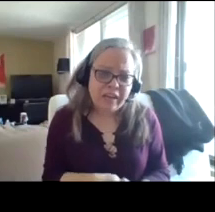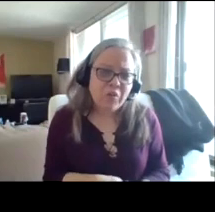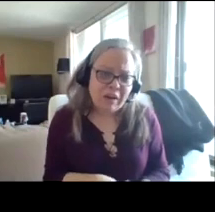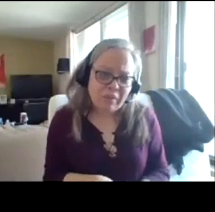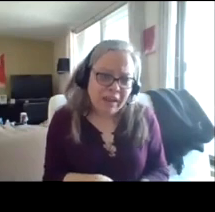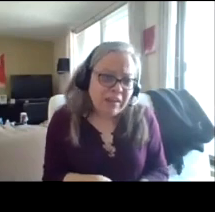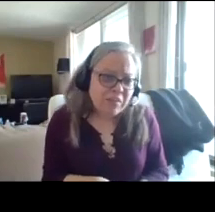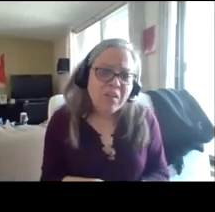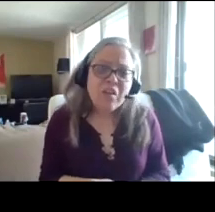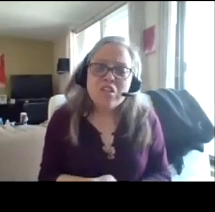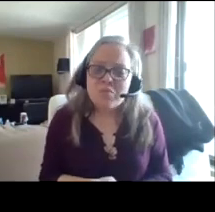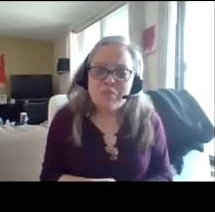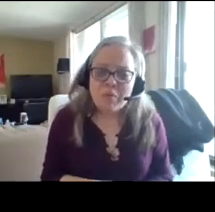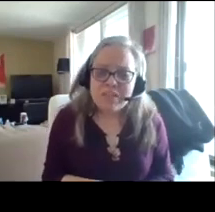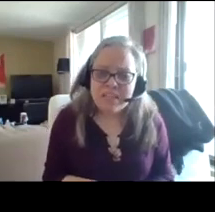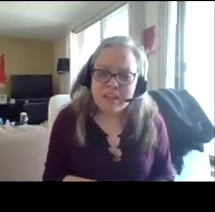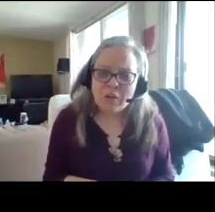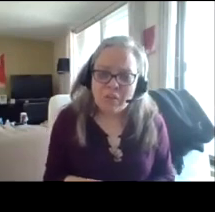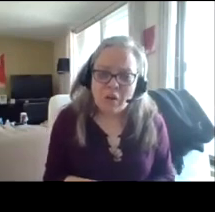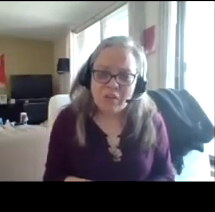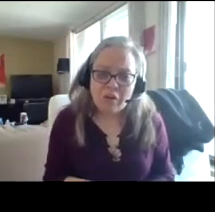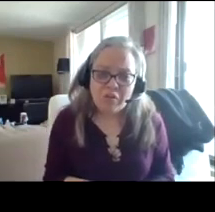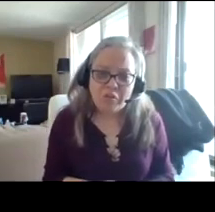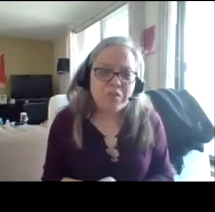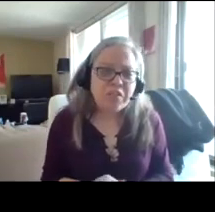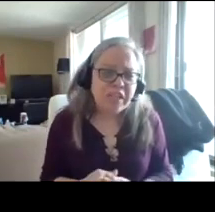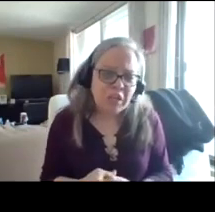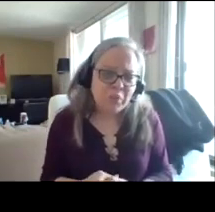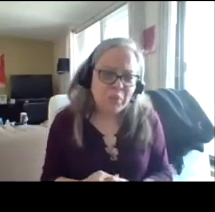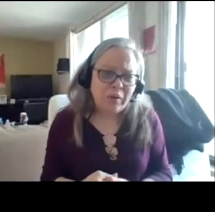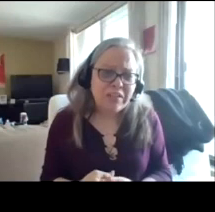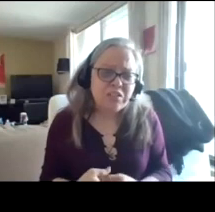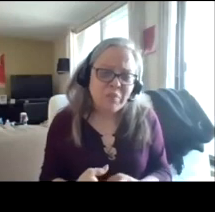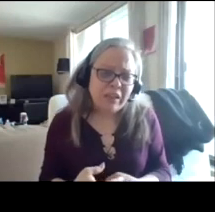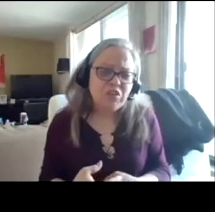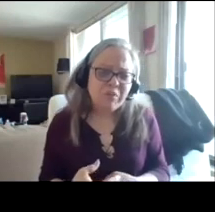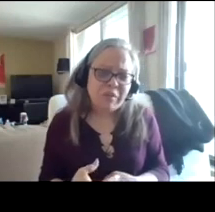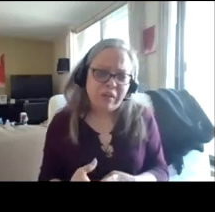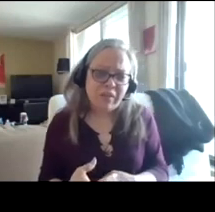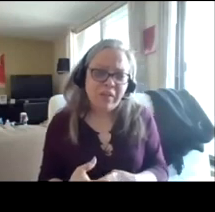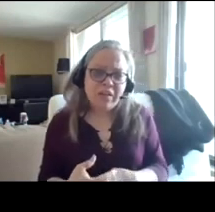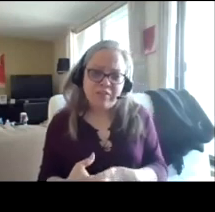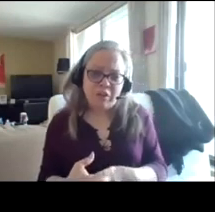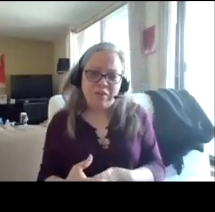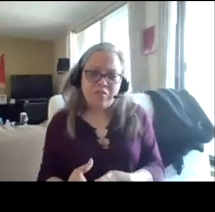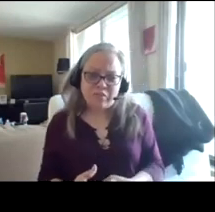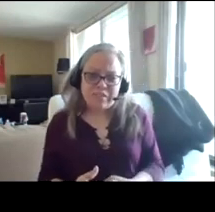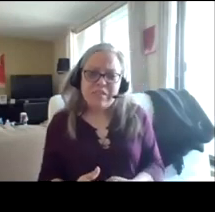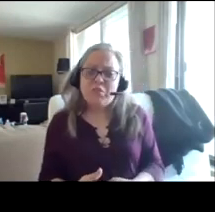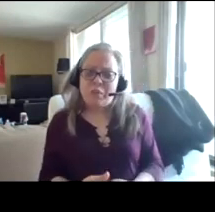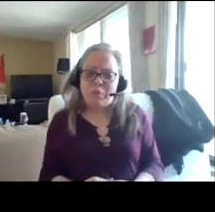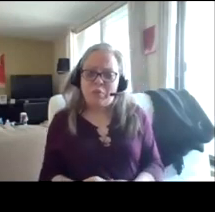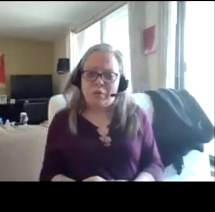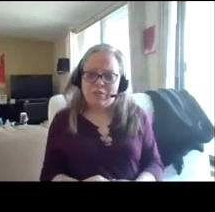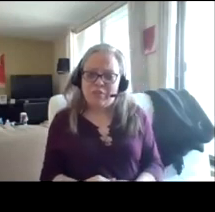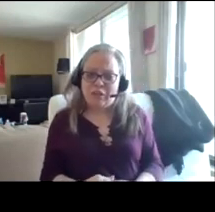to date around that. So we're focusing there on our first key bullet points. So making sure that we look at developmental services,